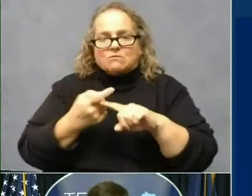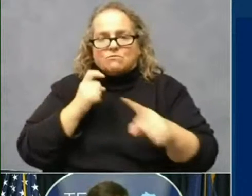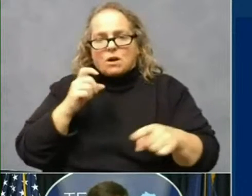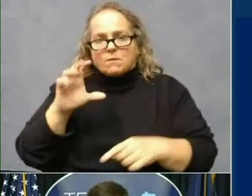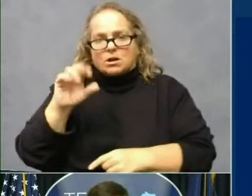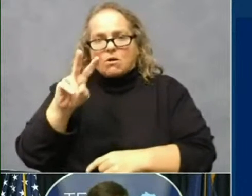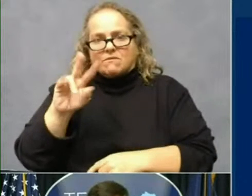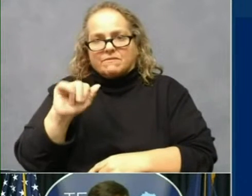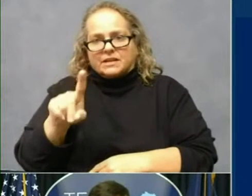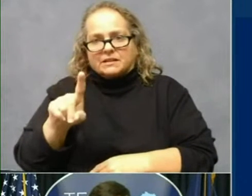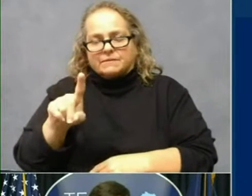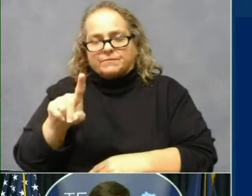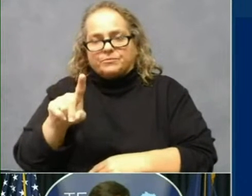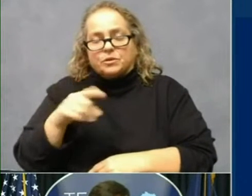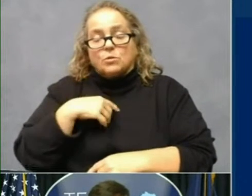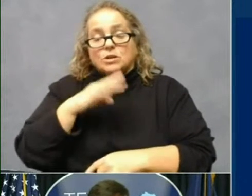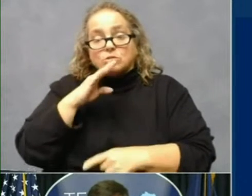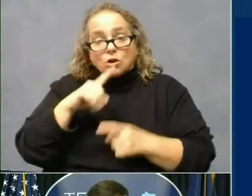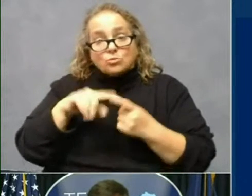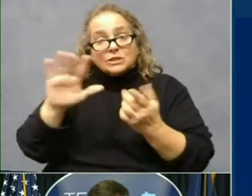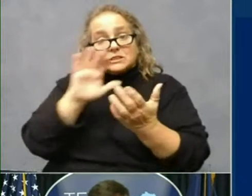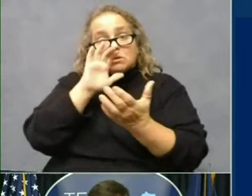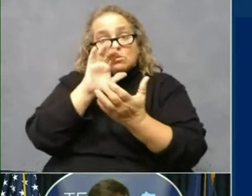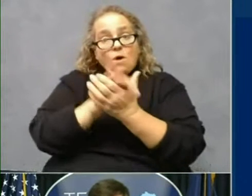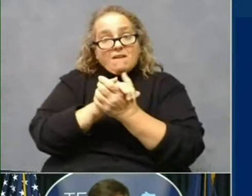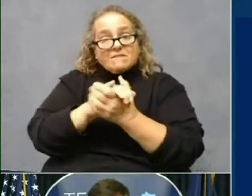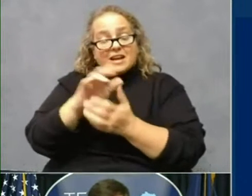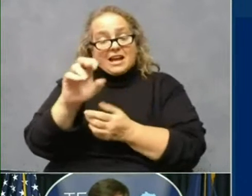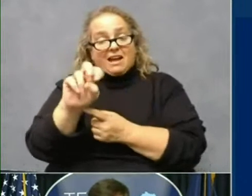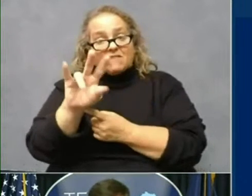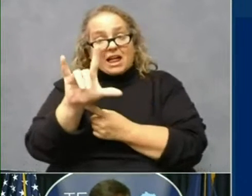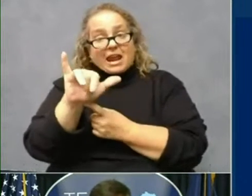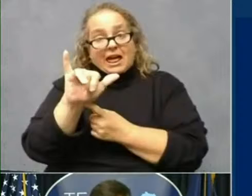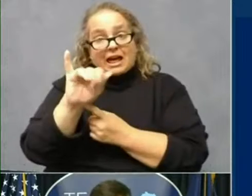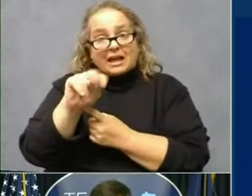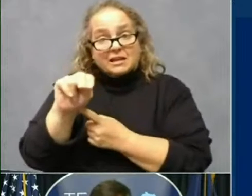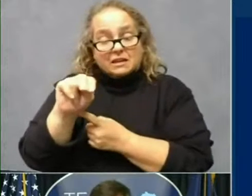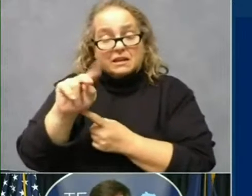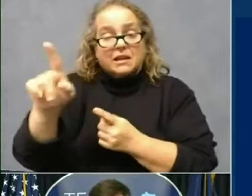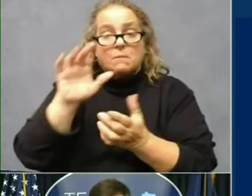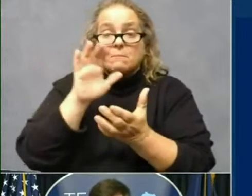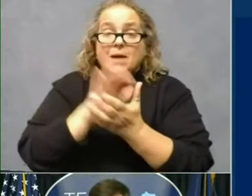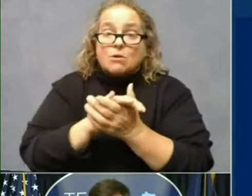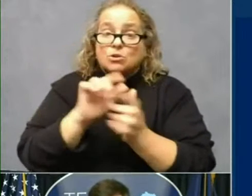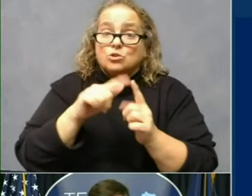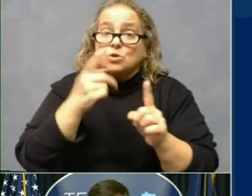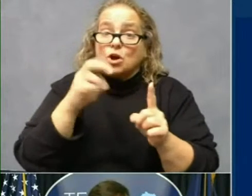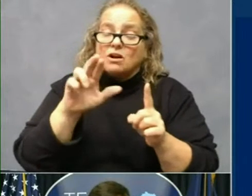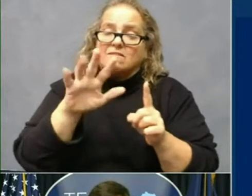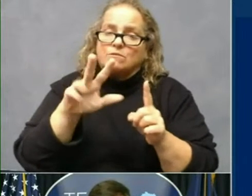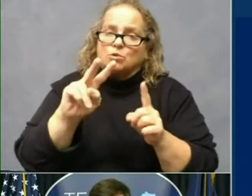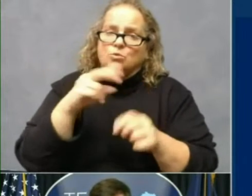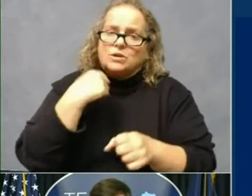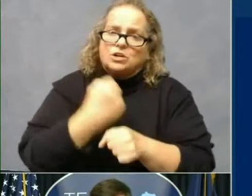We spoke with his wife, Evelyn, who he was married to for 52 years. Evelyn had also contracted the virus, but is thankfully doing